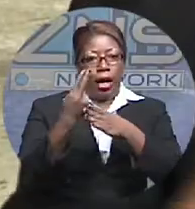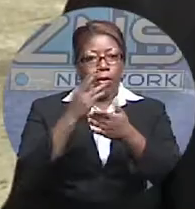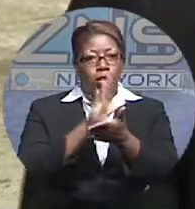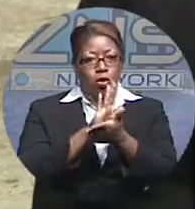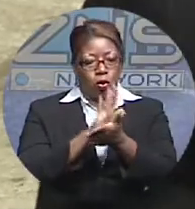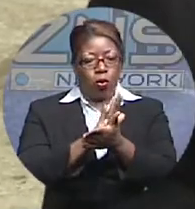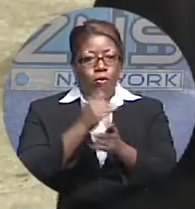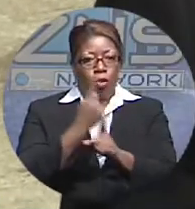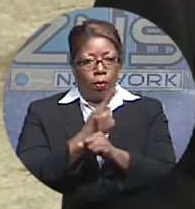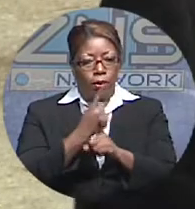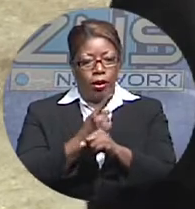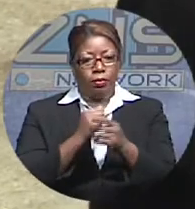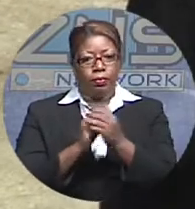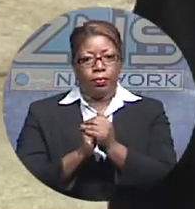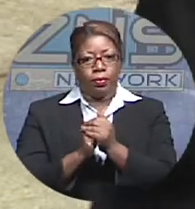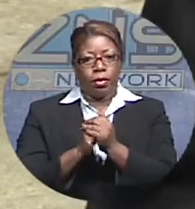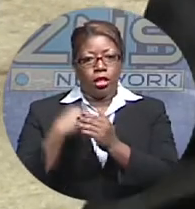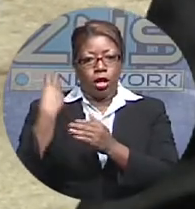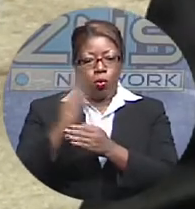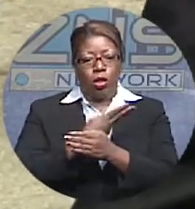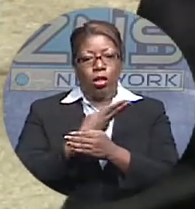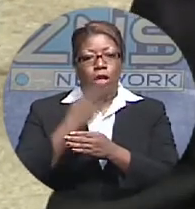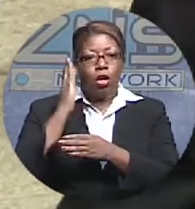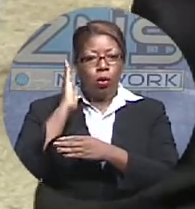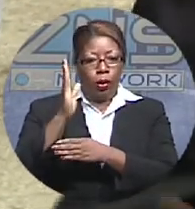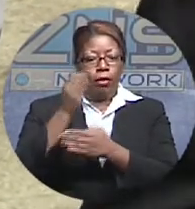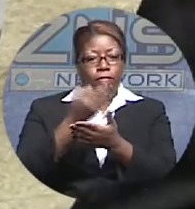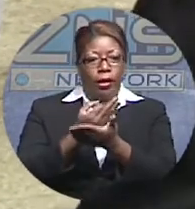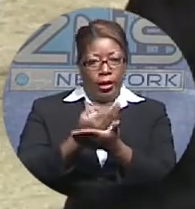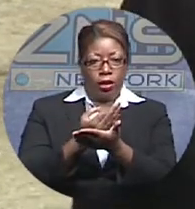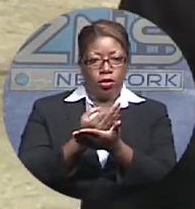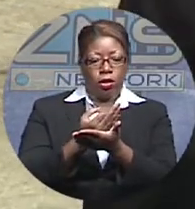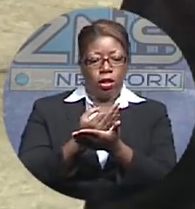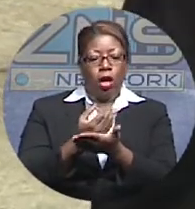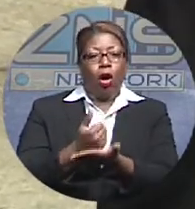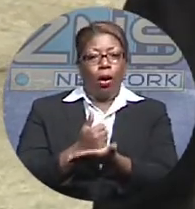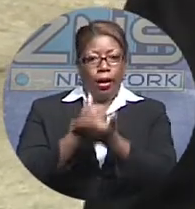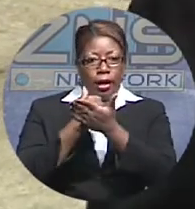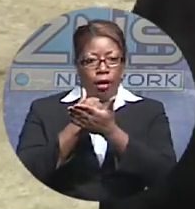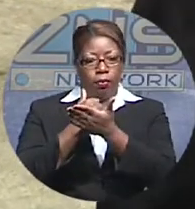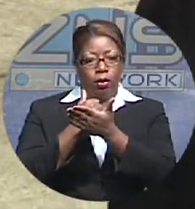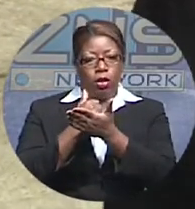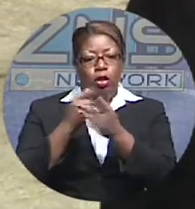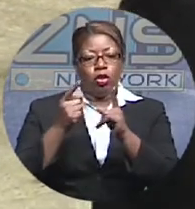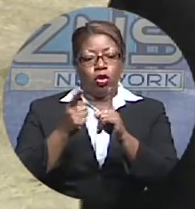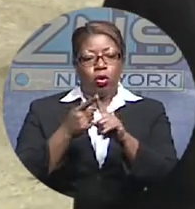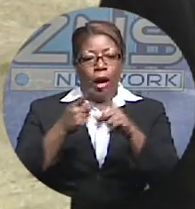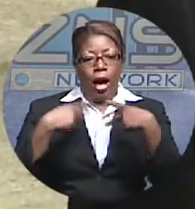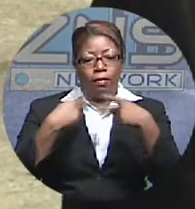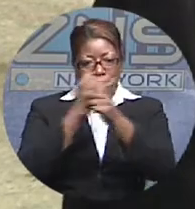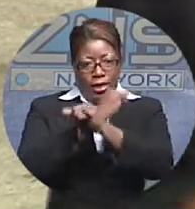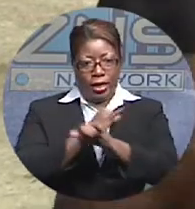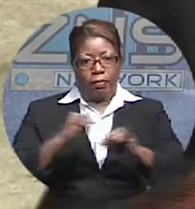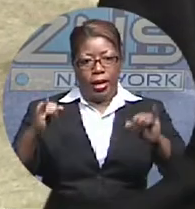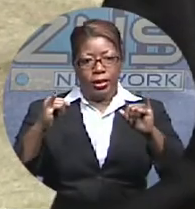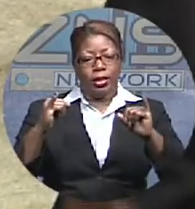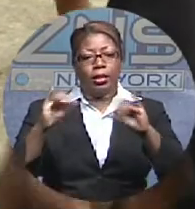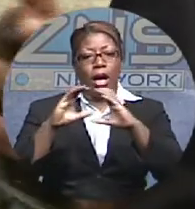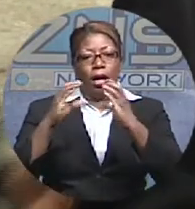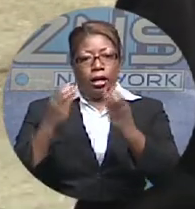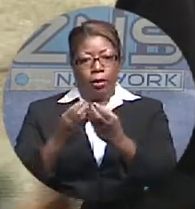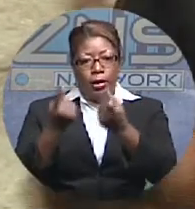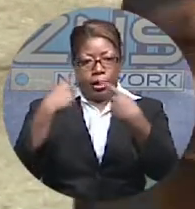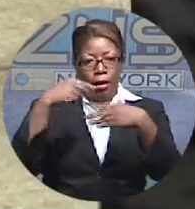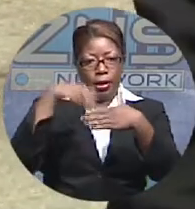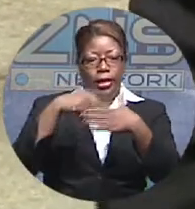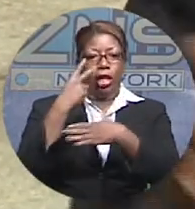school. We're going to take it upon ourselves, and we're going to financially bear the burden to have the independent company come in